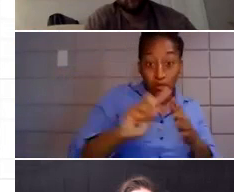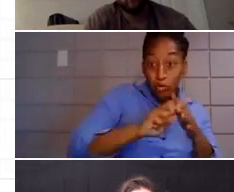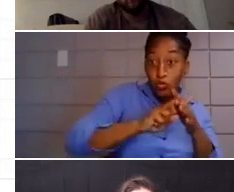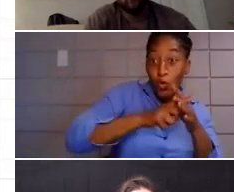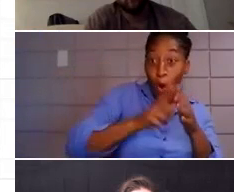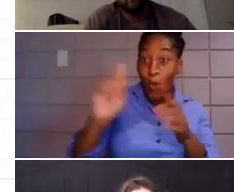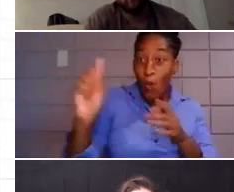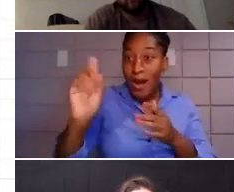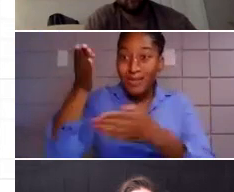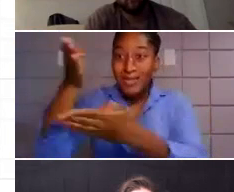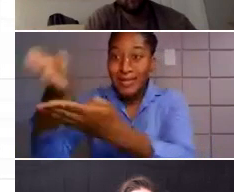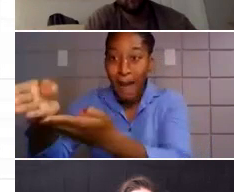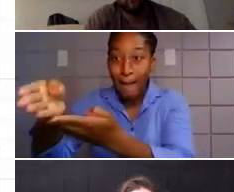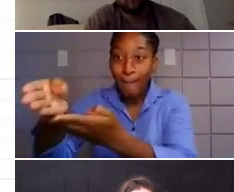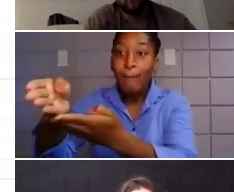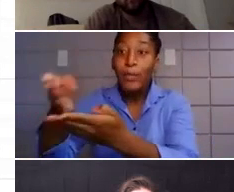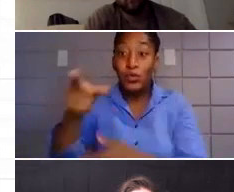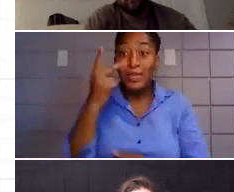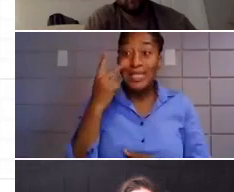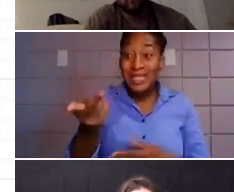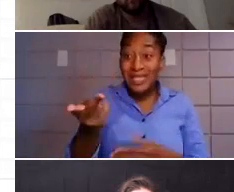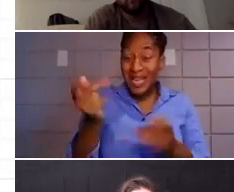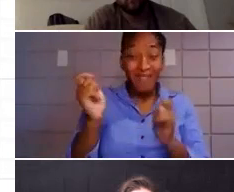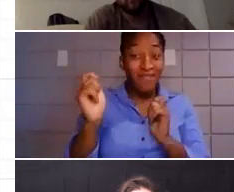And so we can see right away